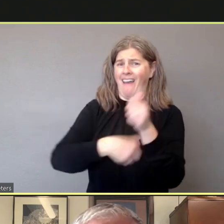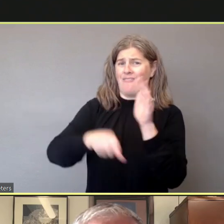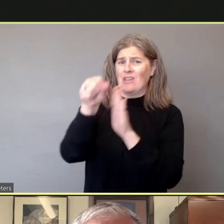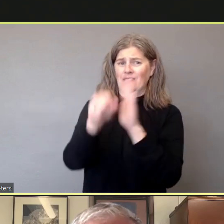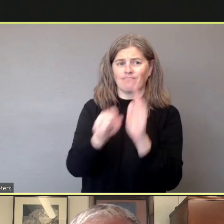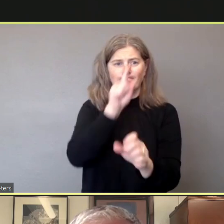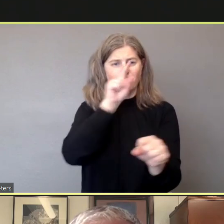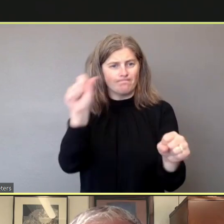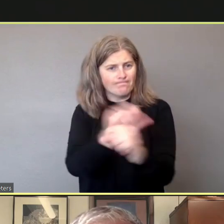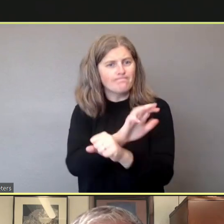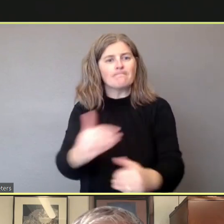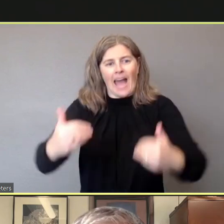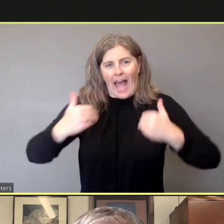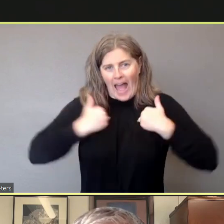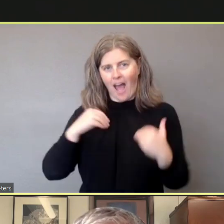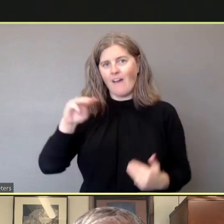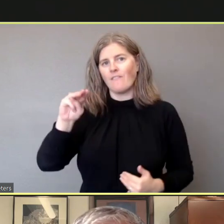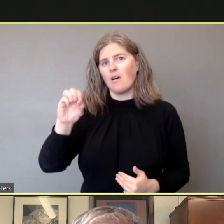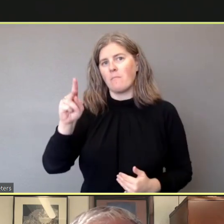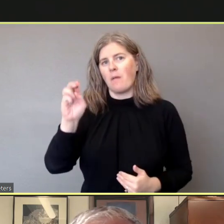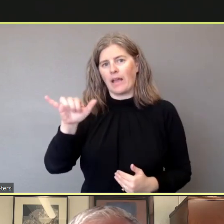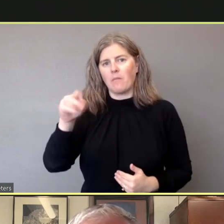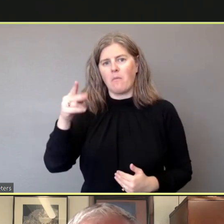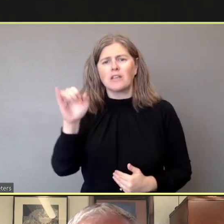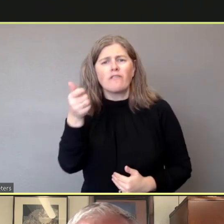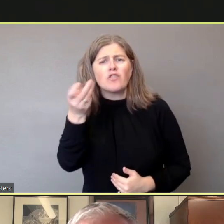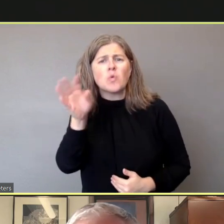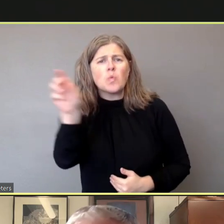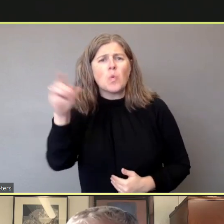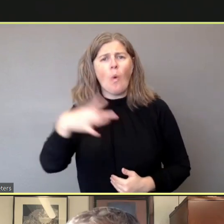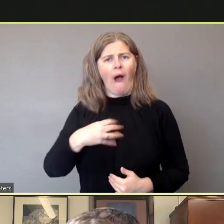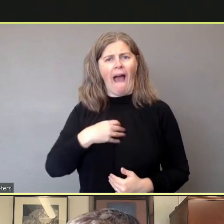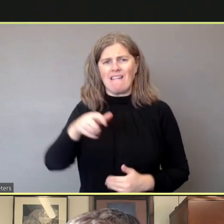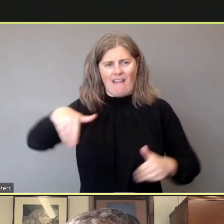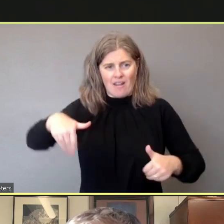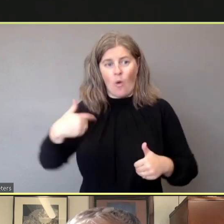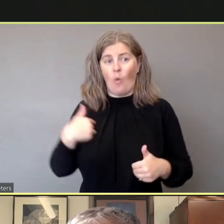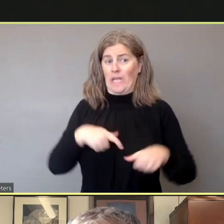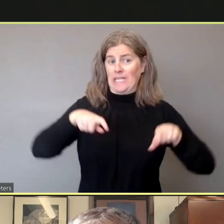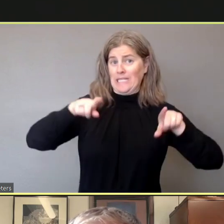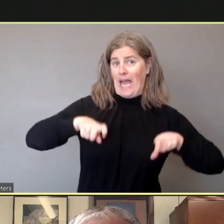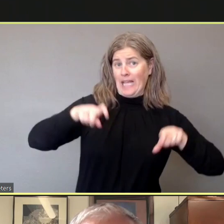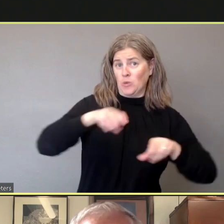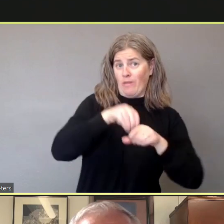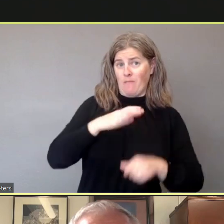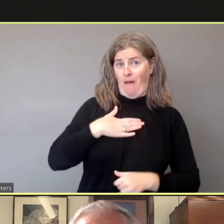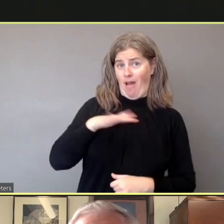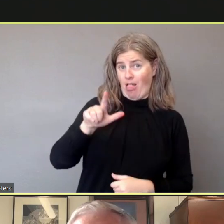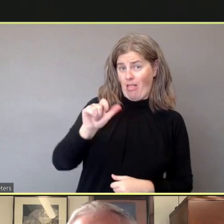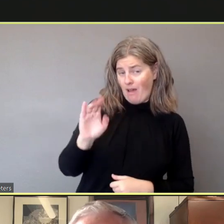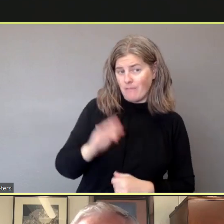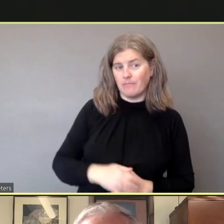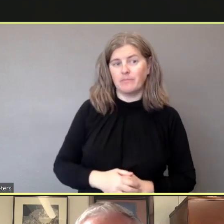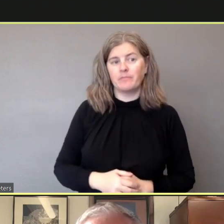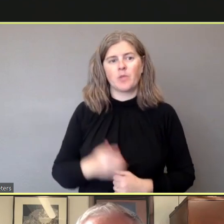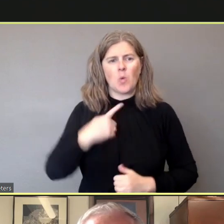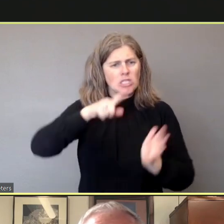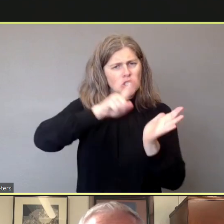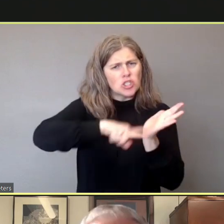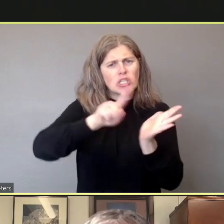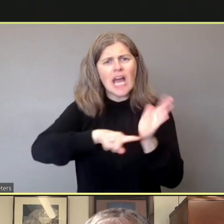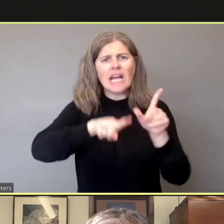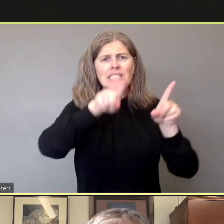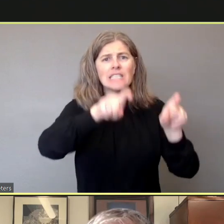confirmed case of monkeypox. You can see here a few that haven't. We test for this in our own lab. We test